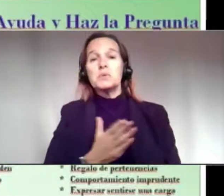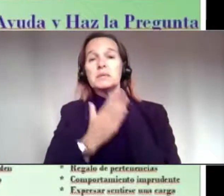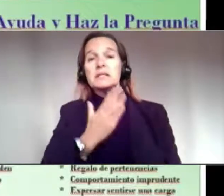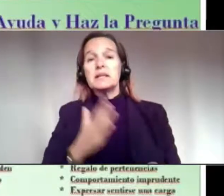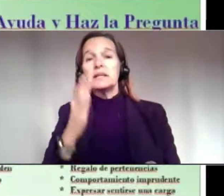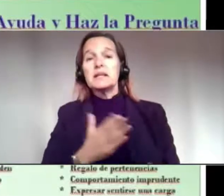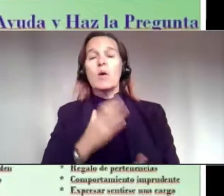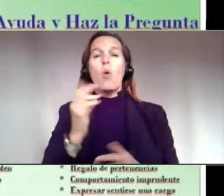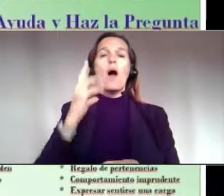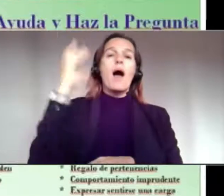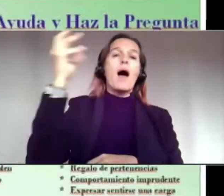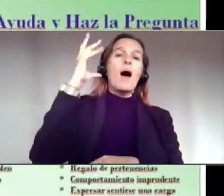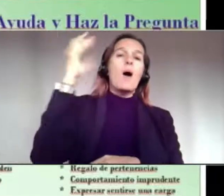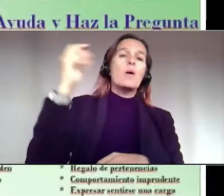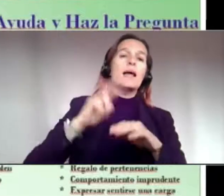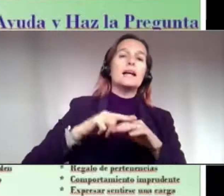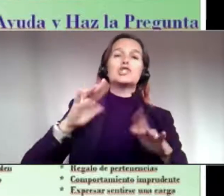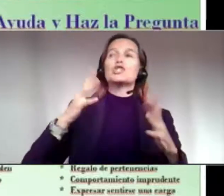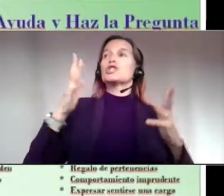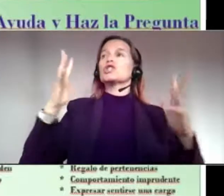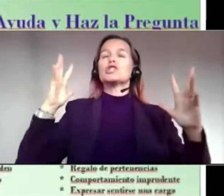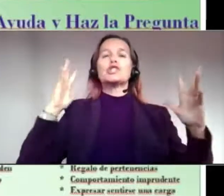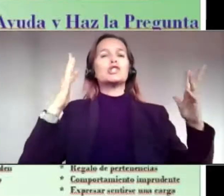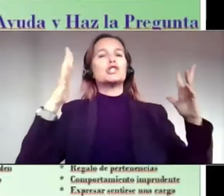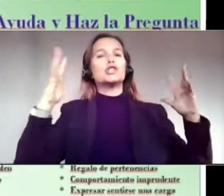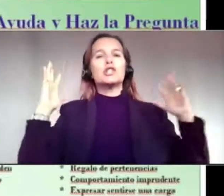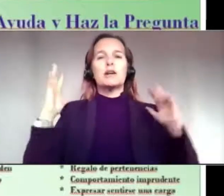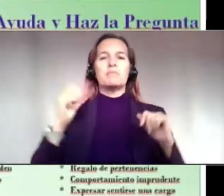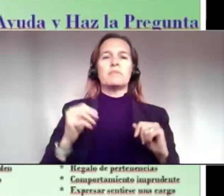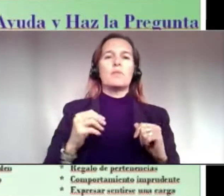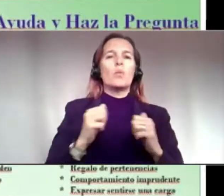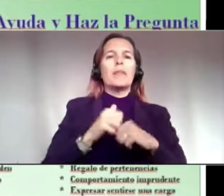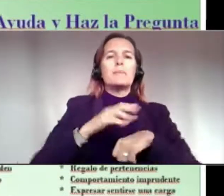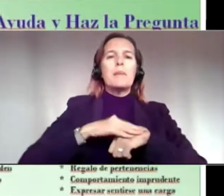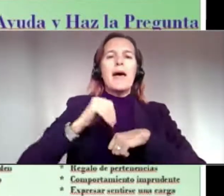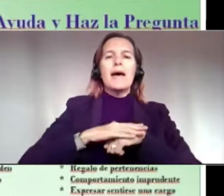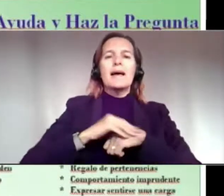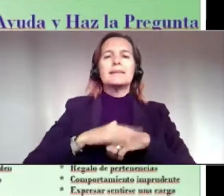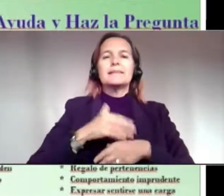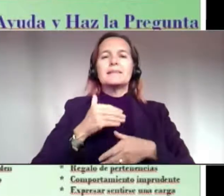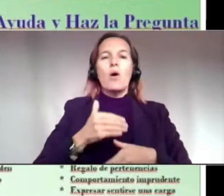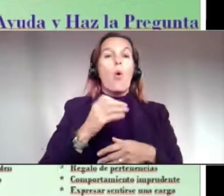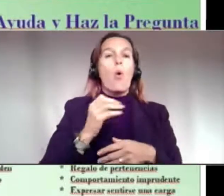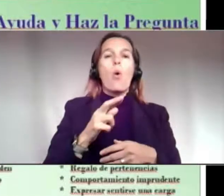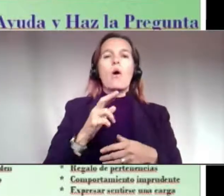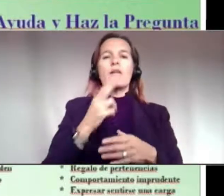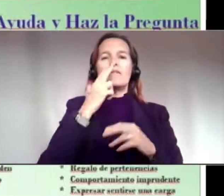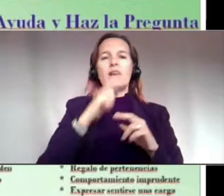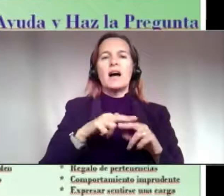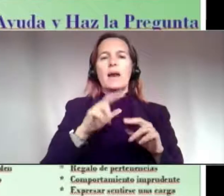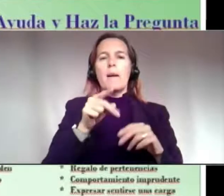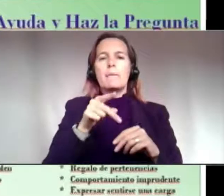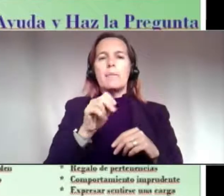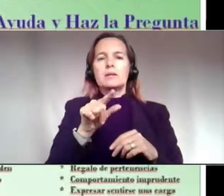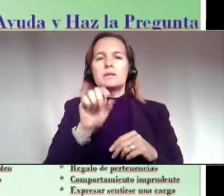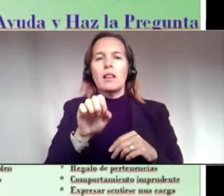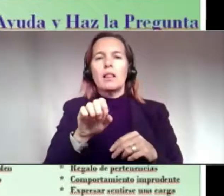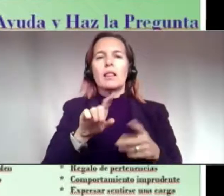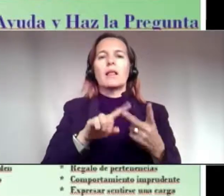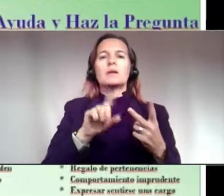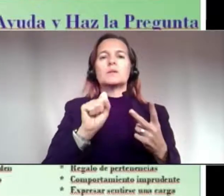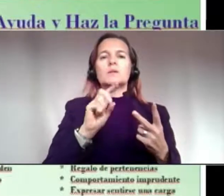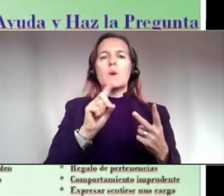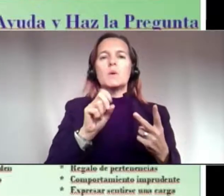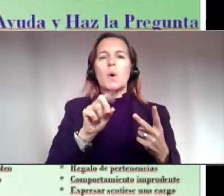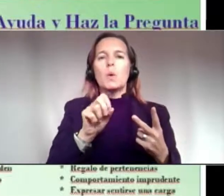time with the family pets; and taking some brain power breaks. So doing puzzles, crosswords, Sudoku, some things that really make